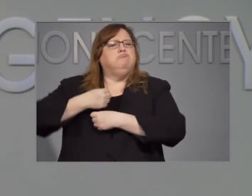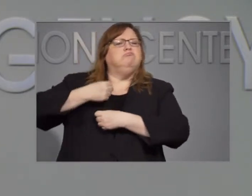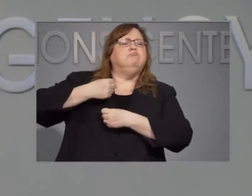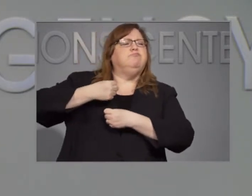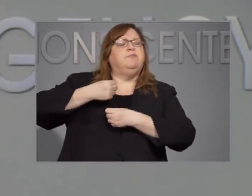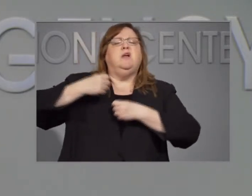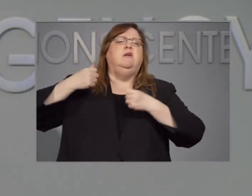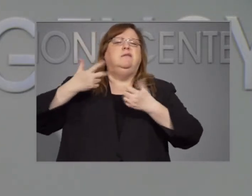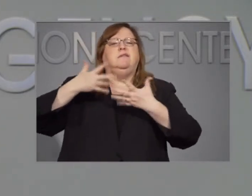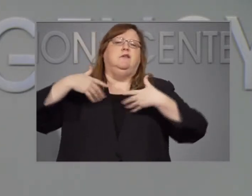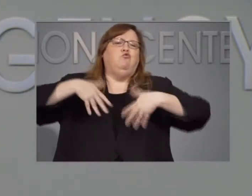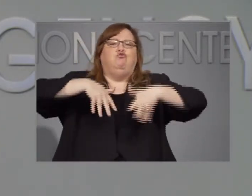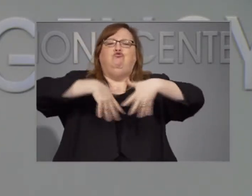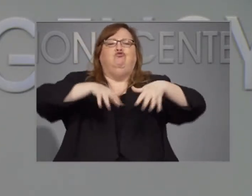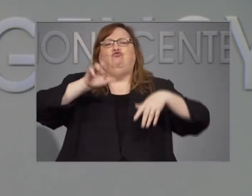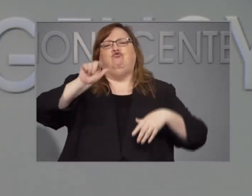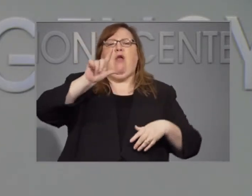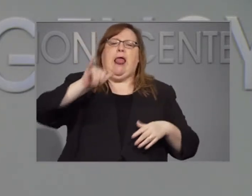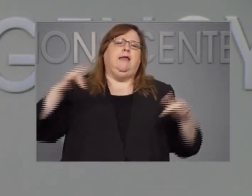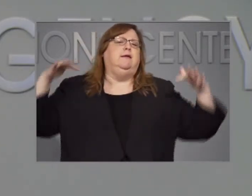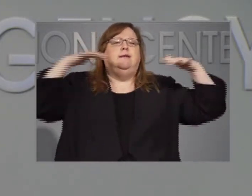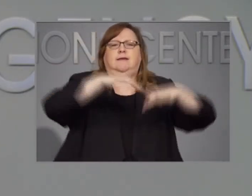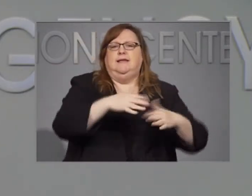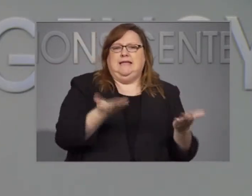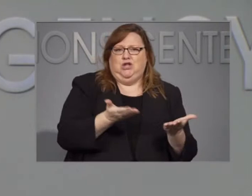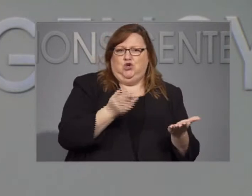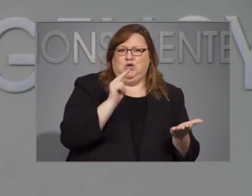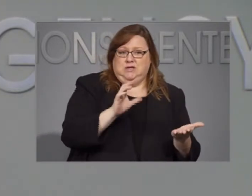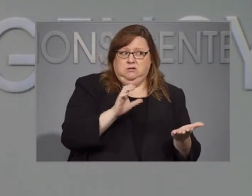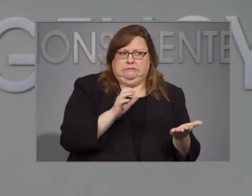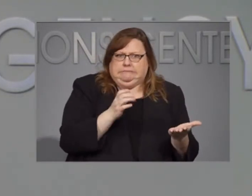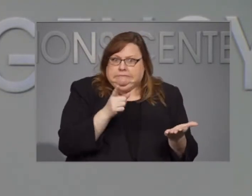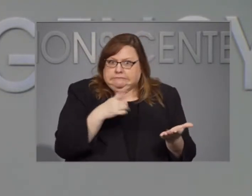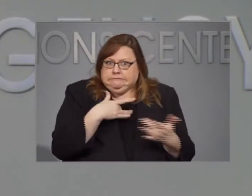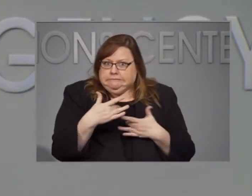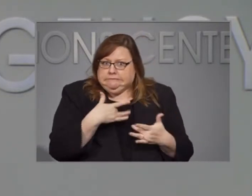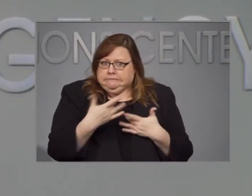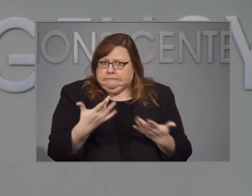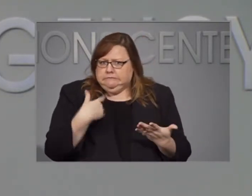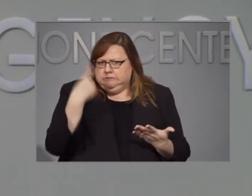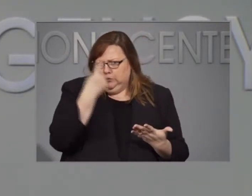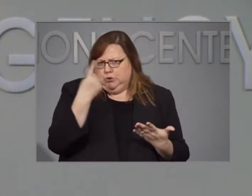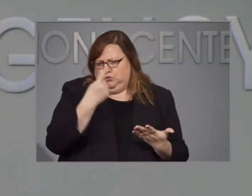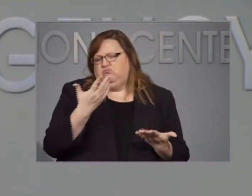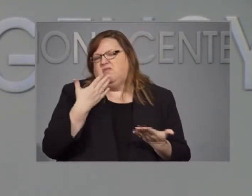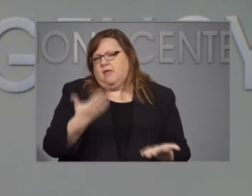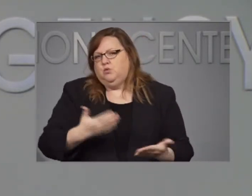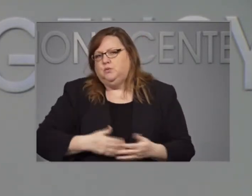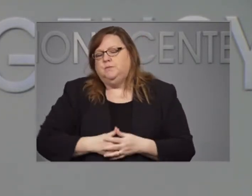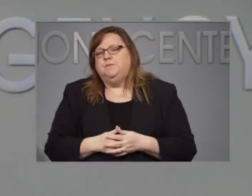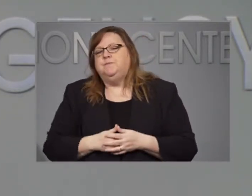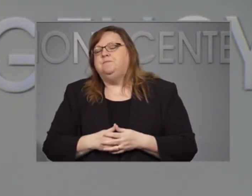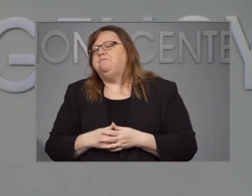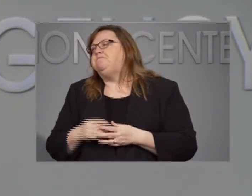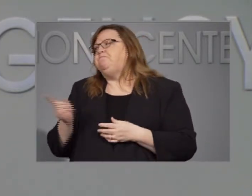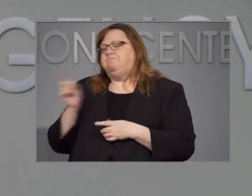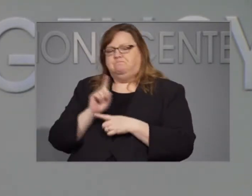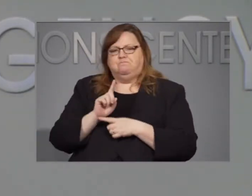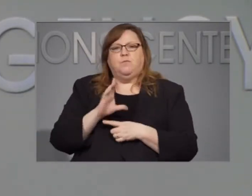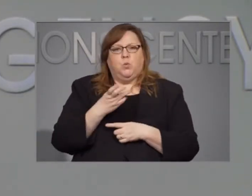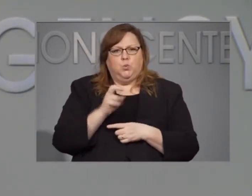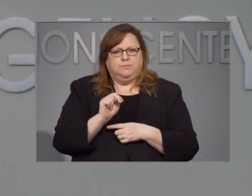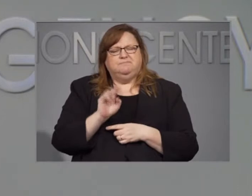event? Thanks. Jonah, let me take your first question. And I think we saw in the data I presented today, if you saw